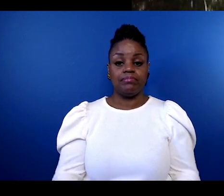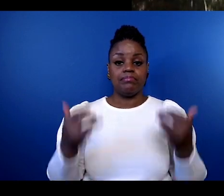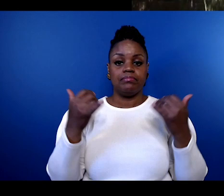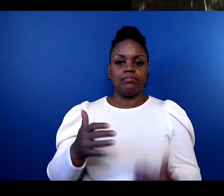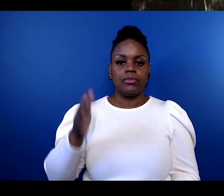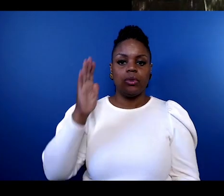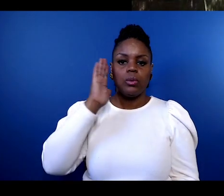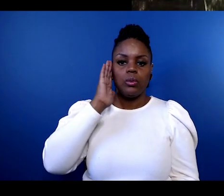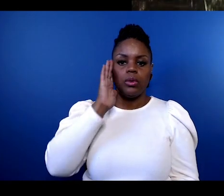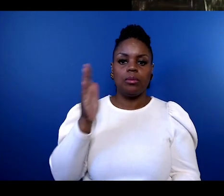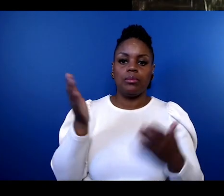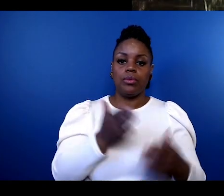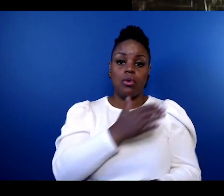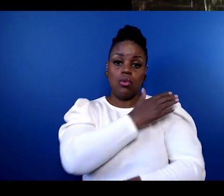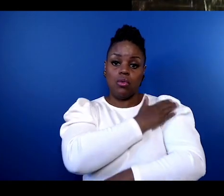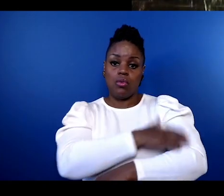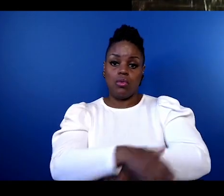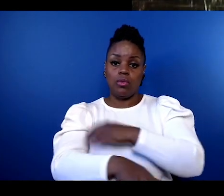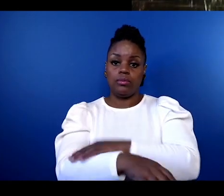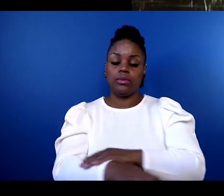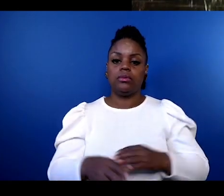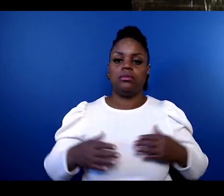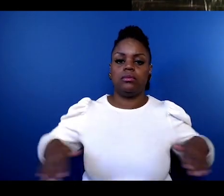Rock from side to side.